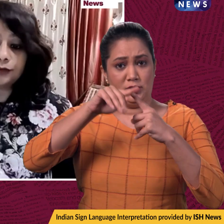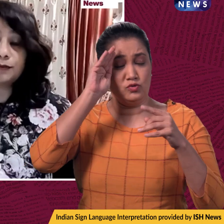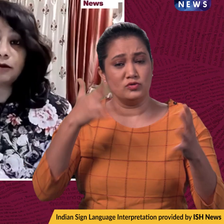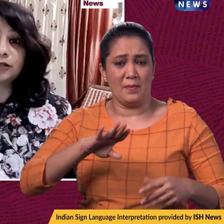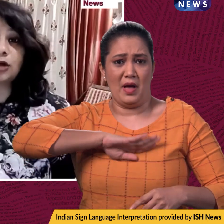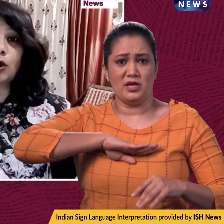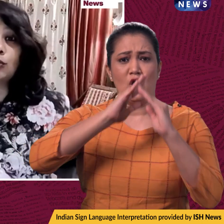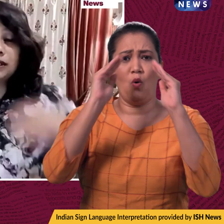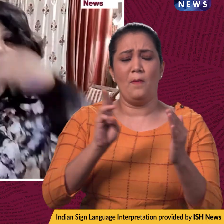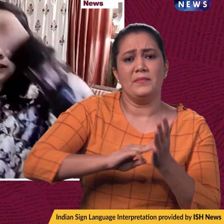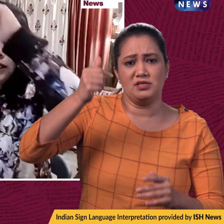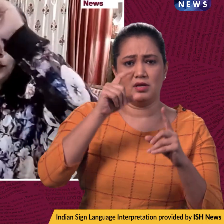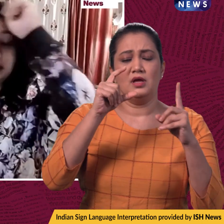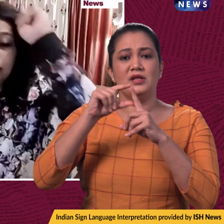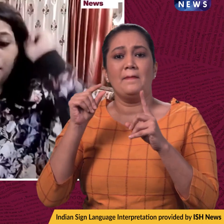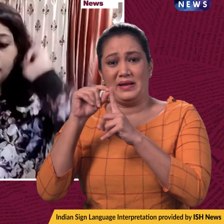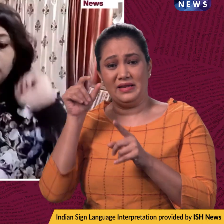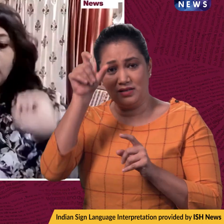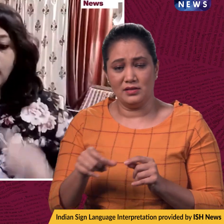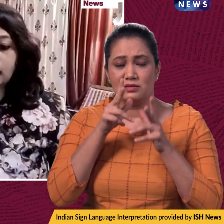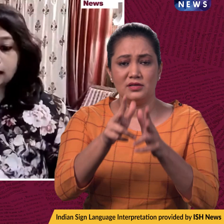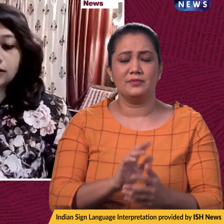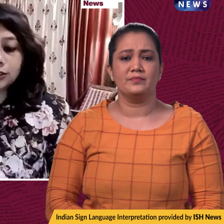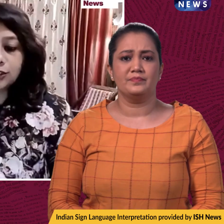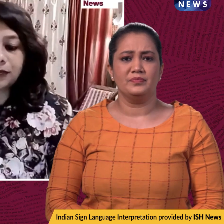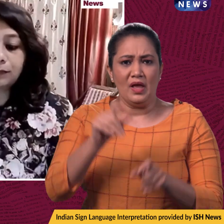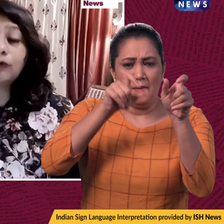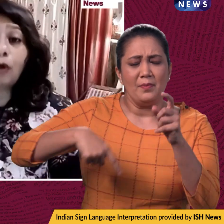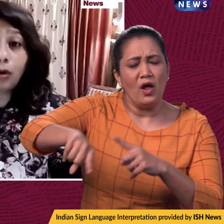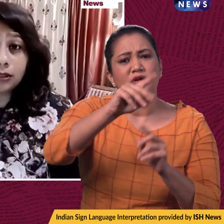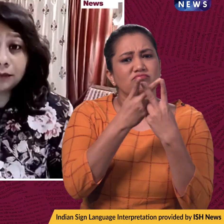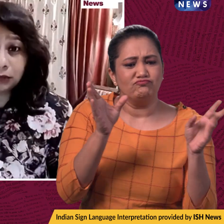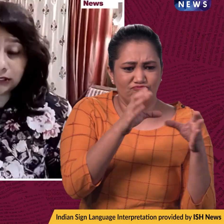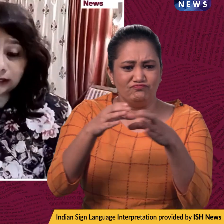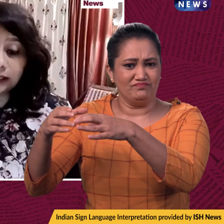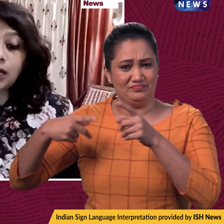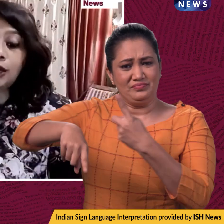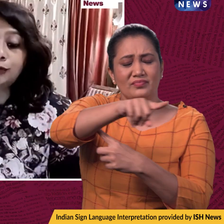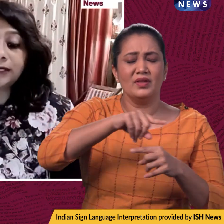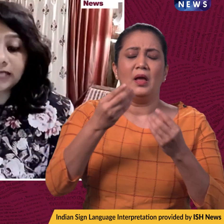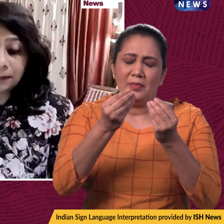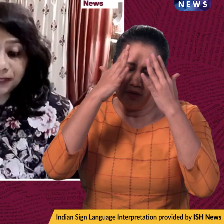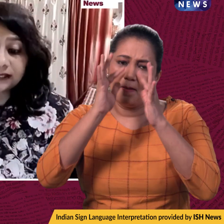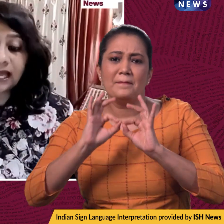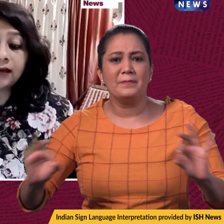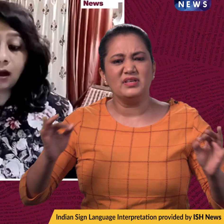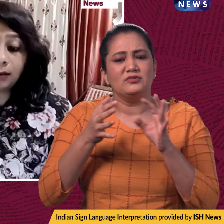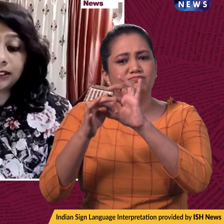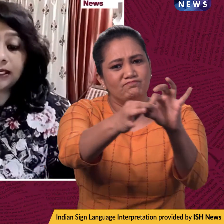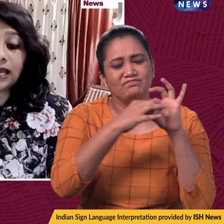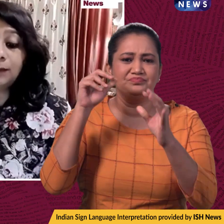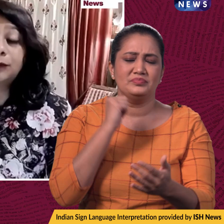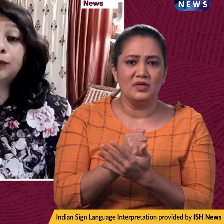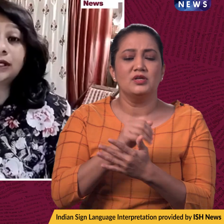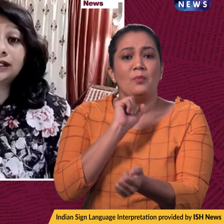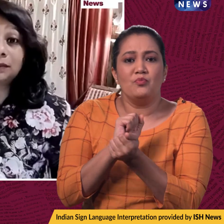Also in the news, Maharashtra Home Minister Dilip Walse Patil has urged people of all communities to maintain peace and